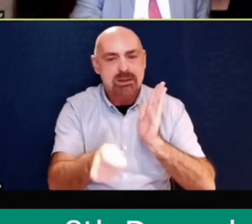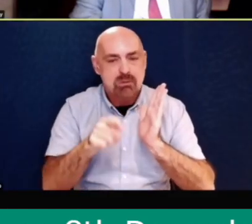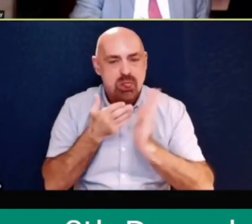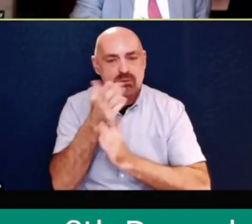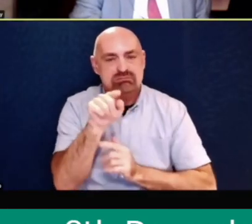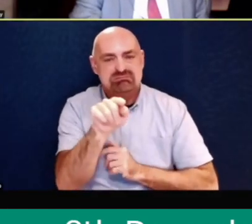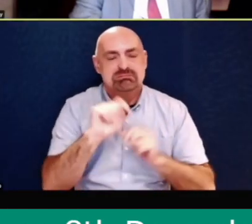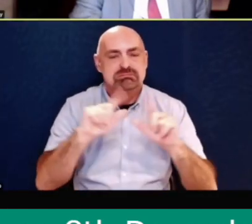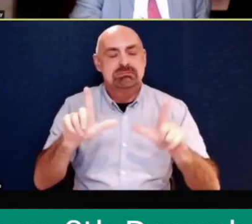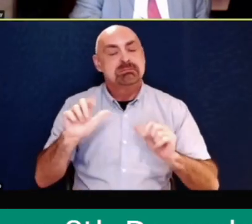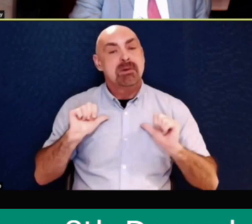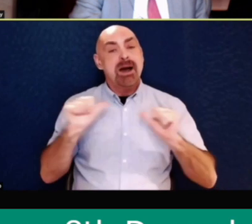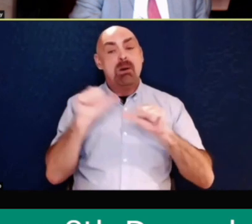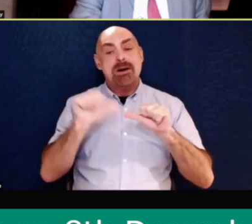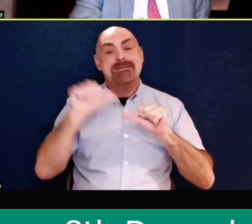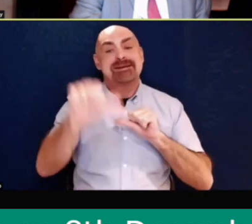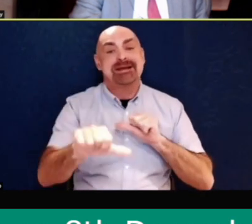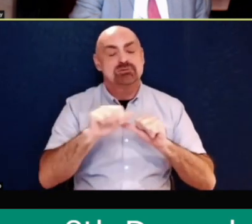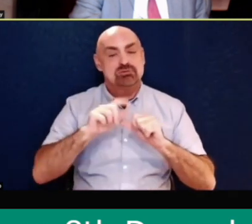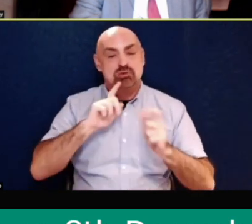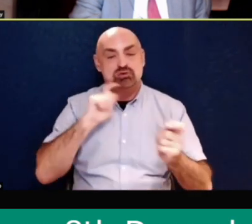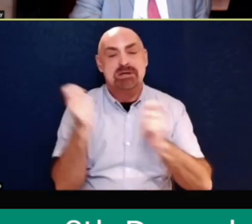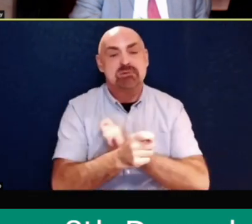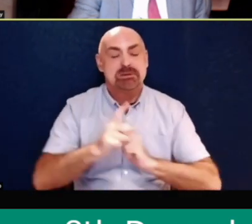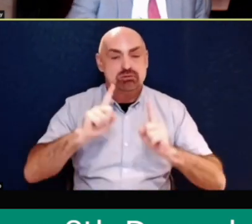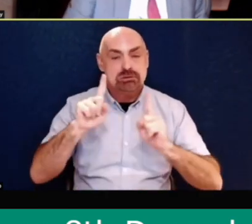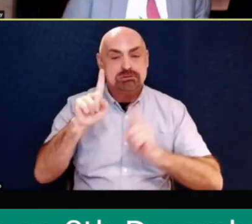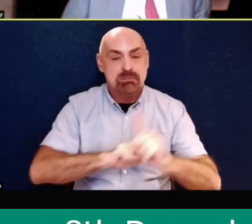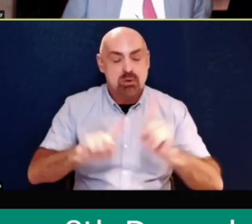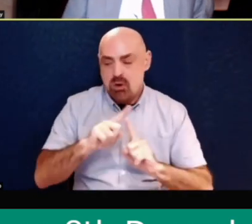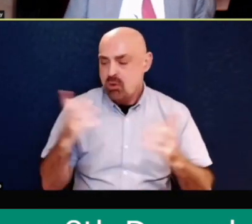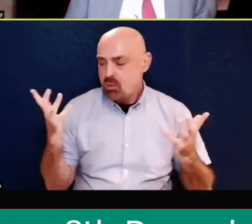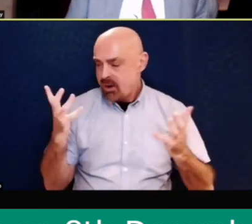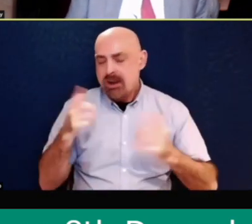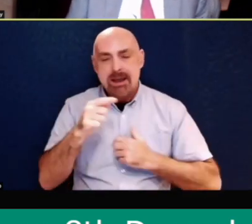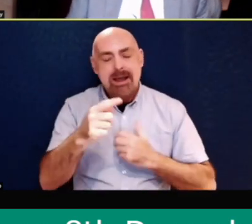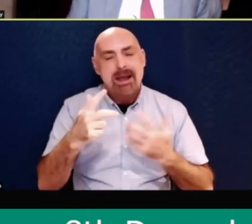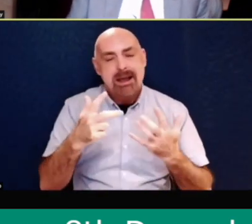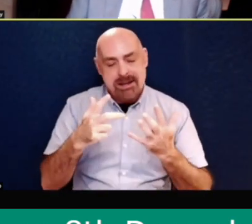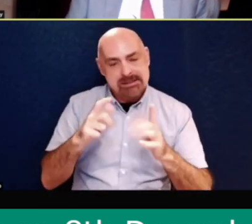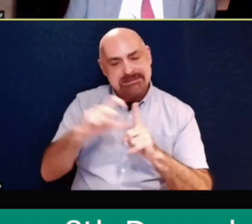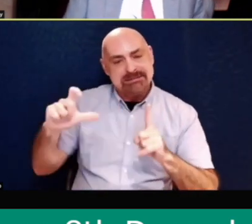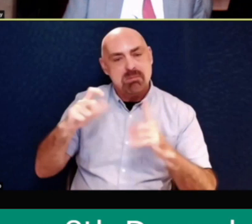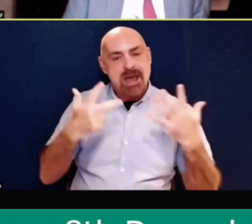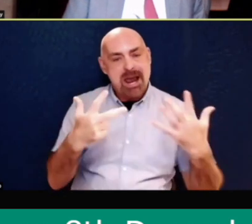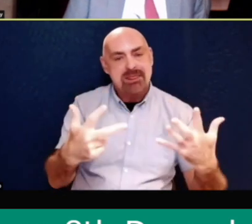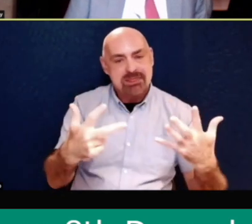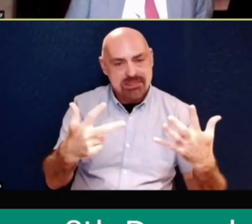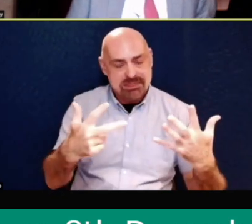But our next transformation seminar will take place on the 8th of December with